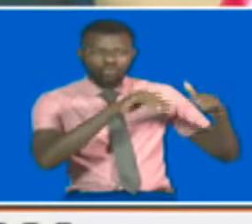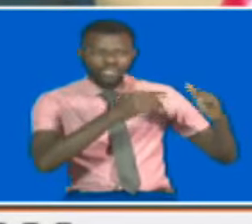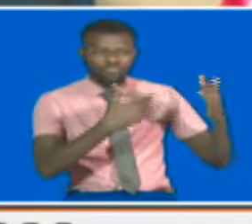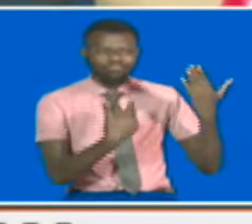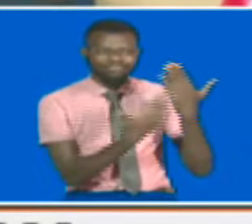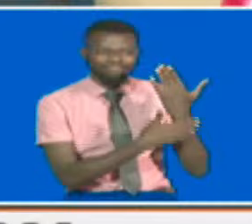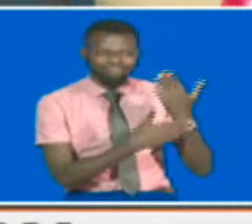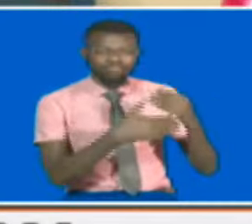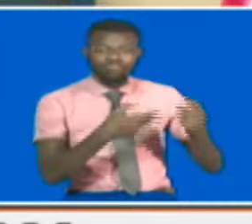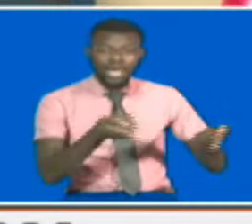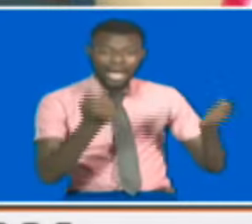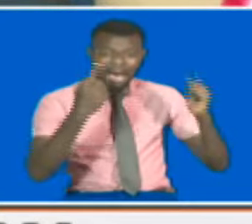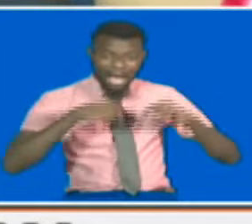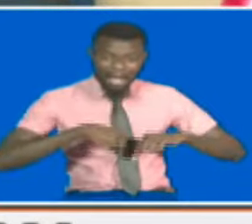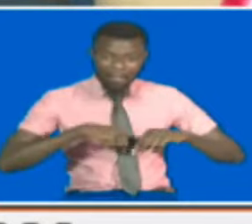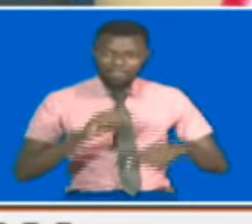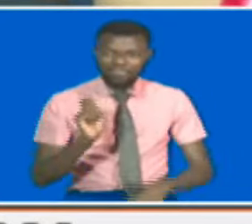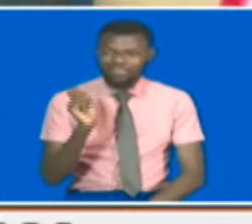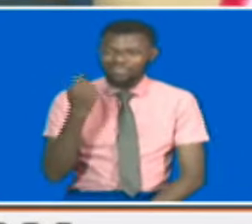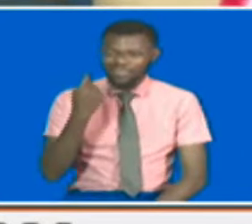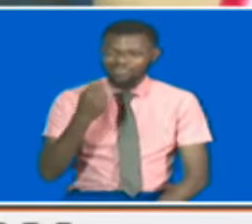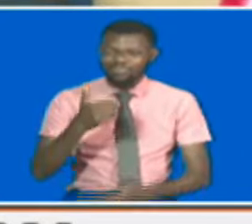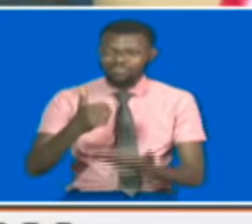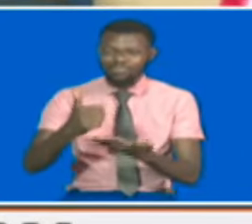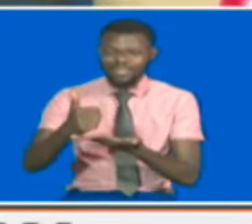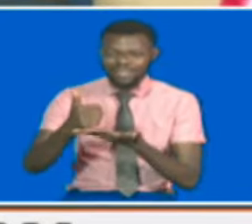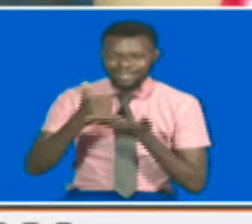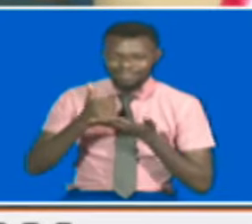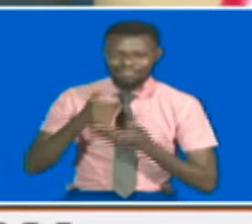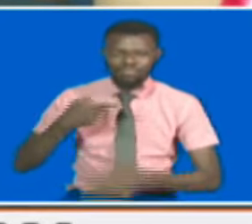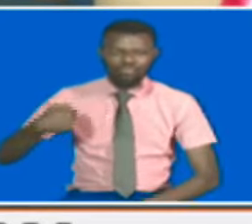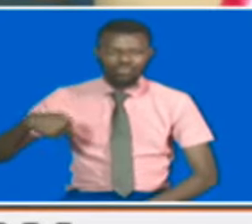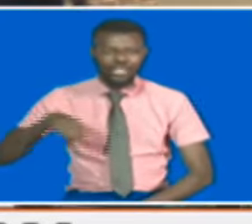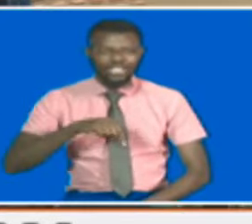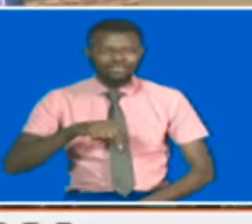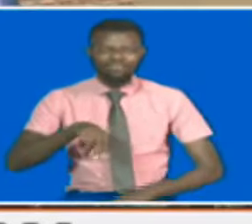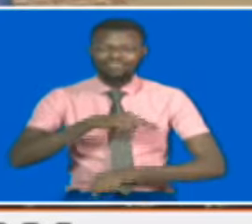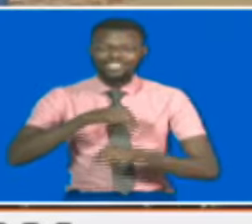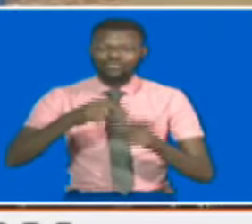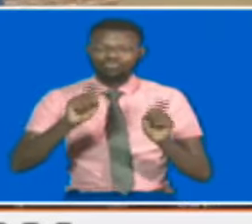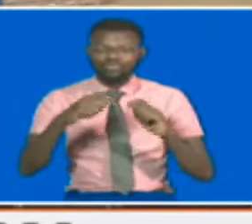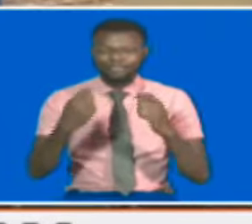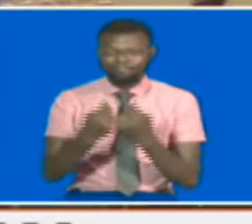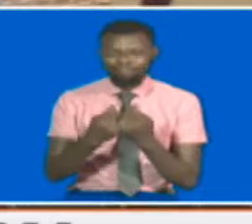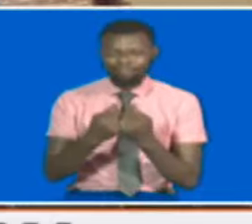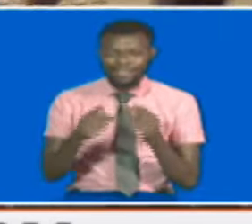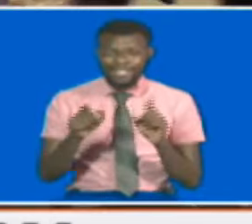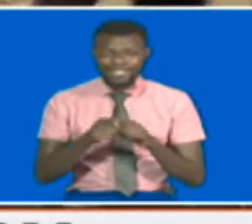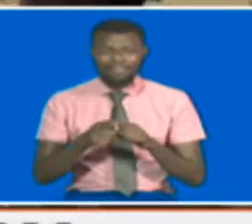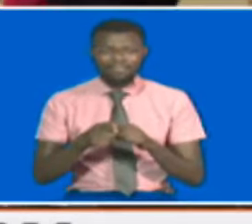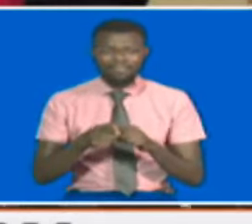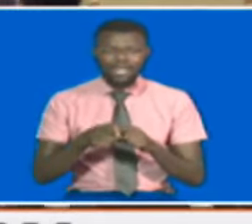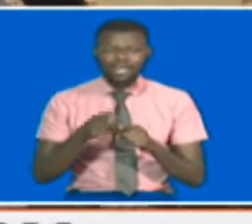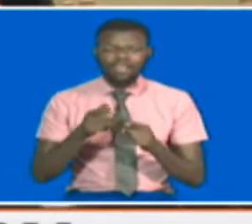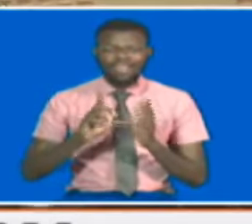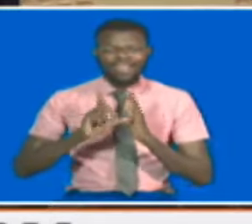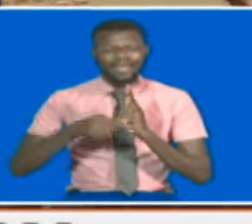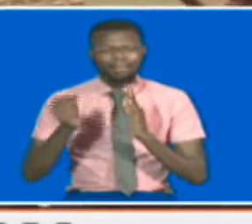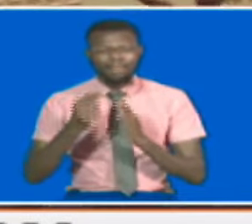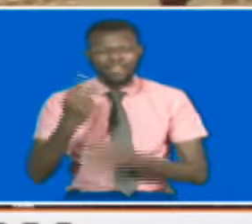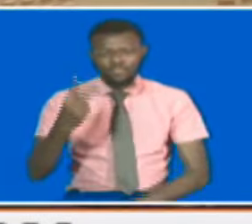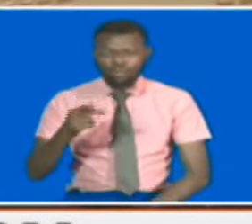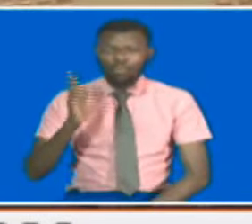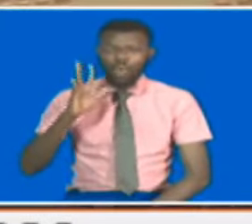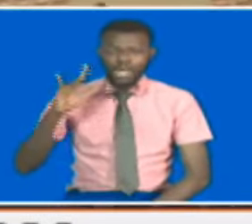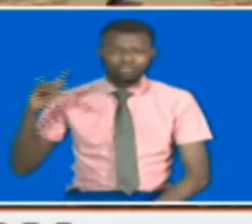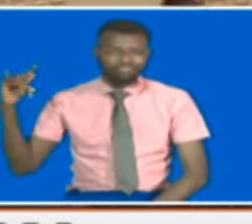wakileta pamoja na hao nyumbani watatusaidia sana kama timu ya taifa. Kenya Morans will leave the country later in February for